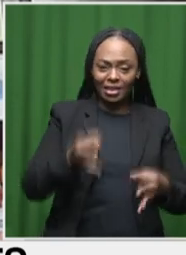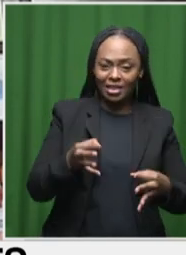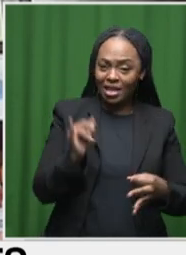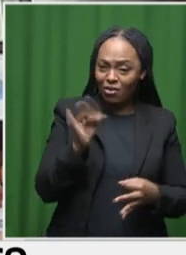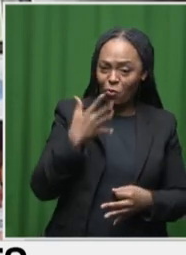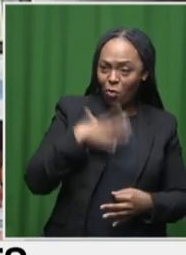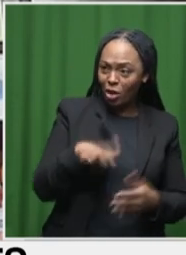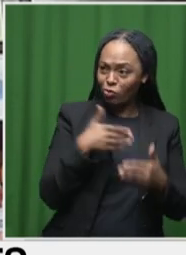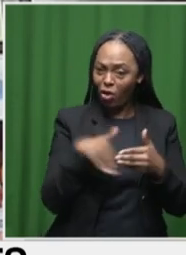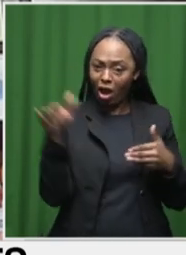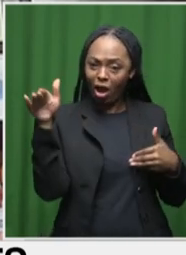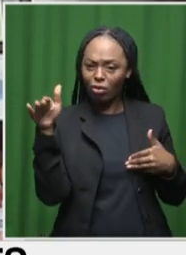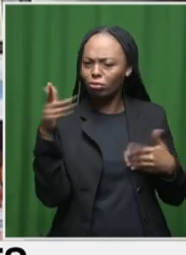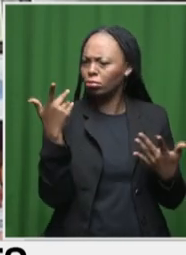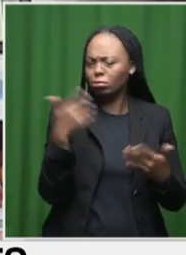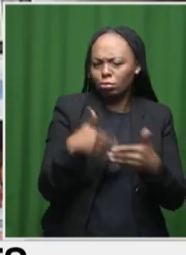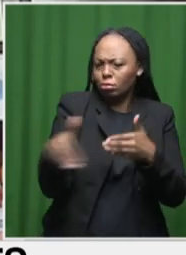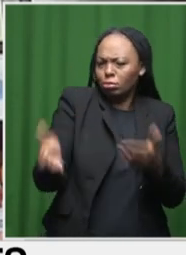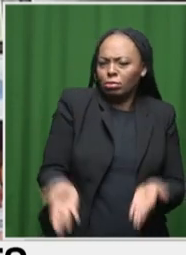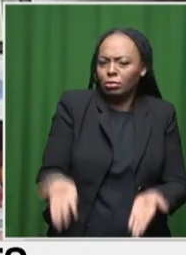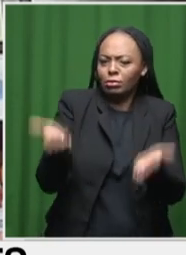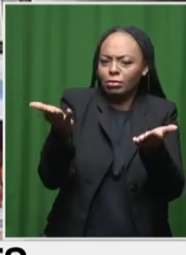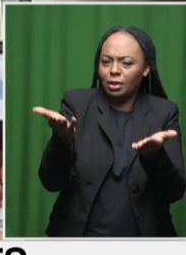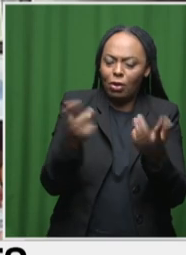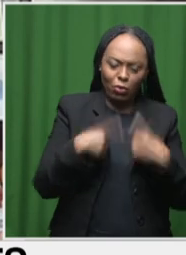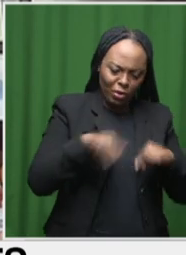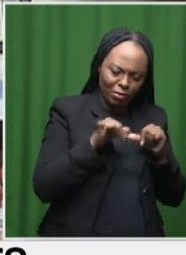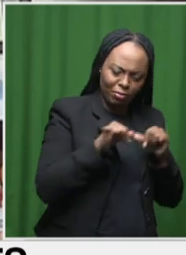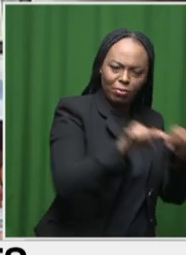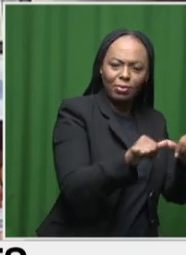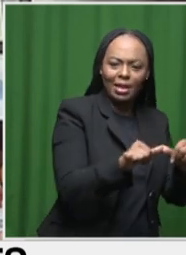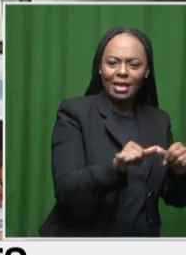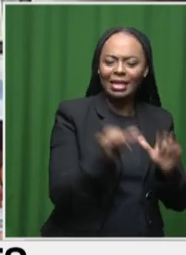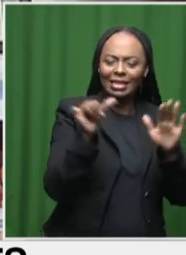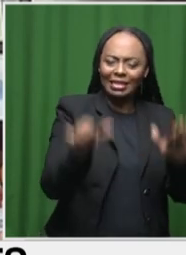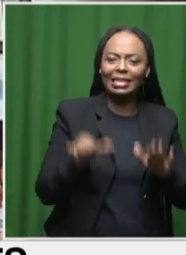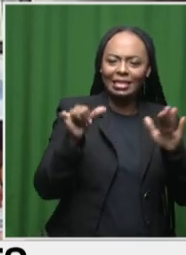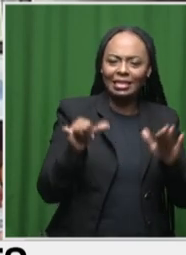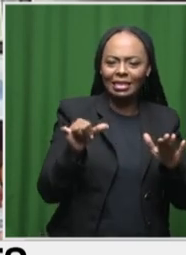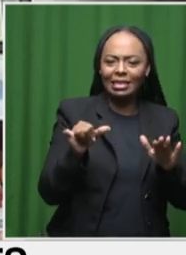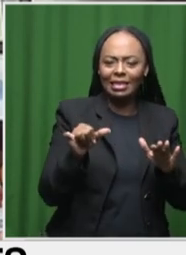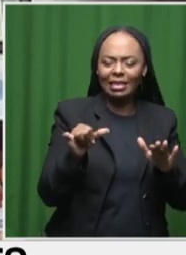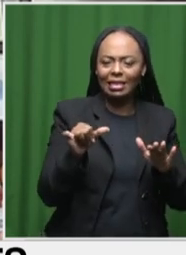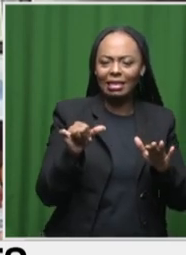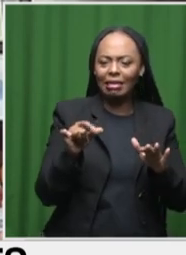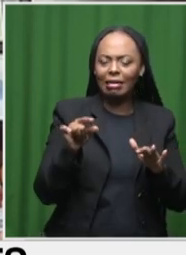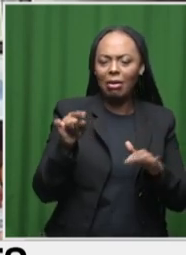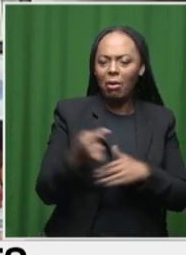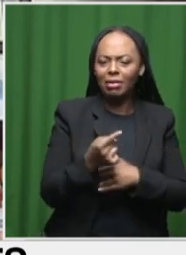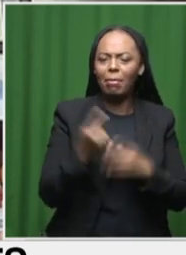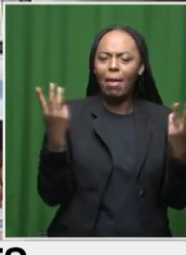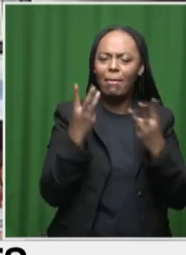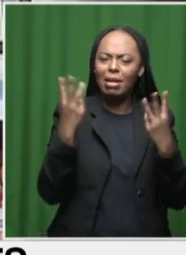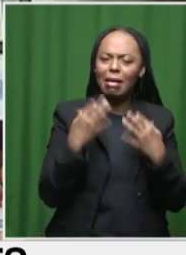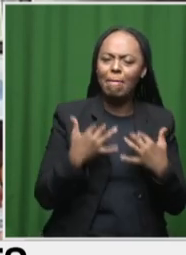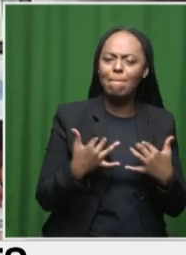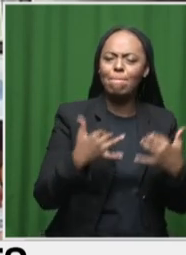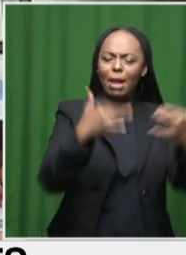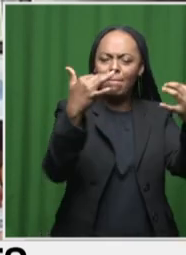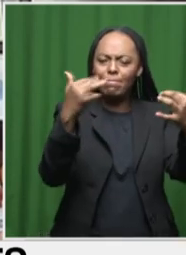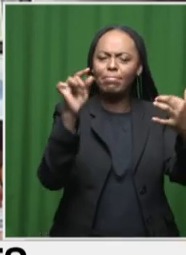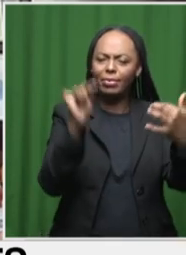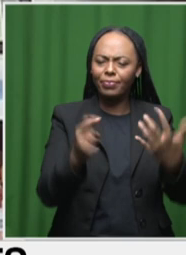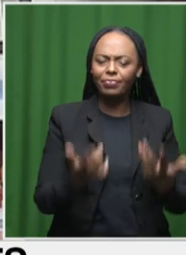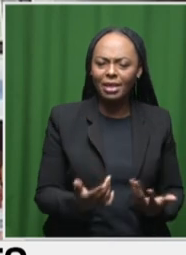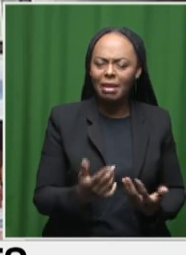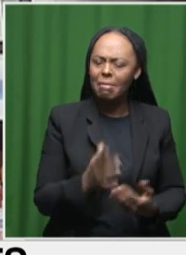leave. And we're going to carry on. We have 1,600, roughly, public representatives. That is a very, very big number compared